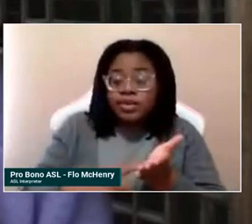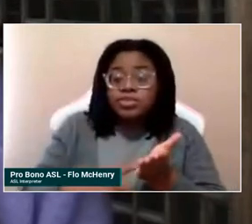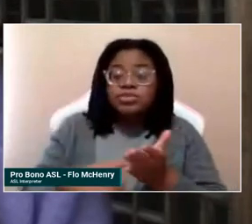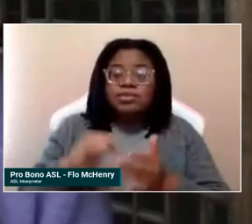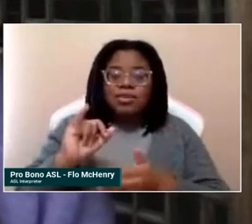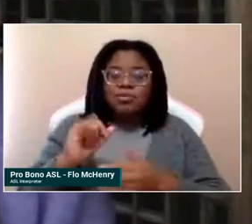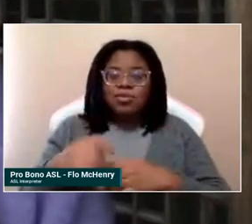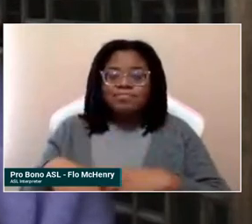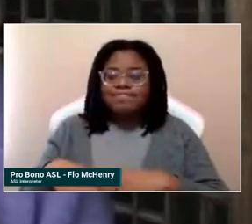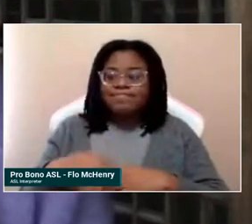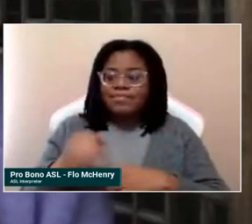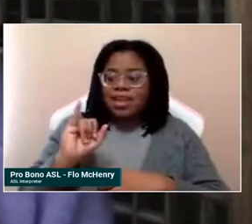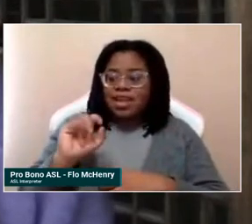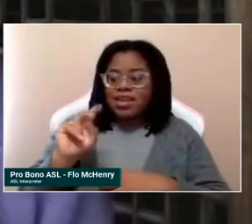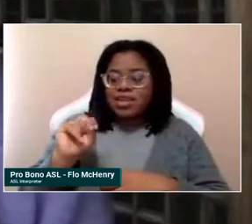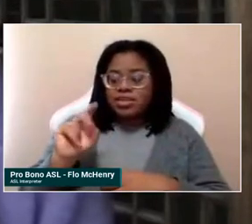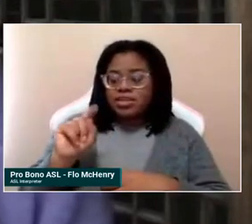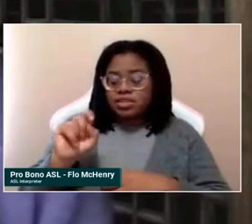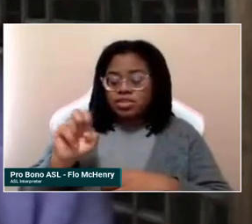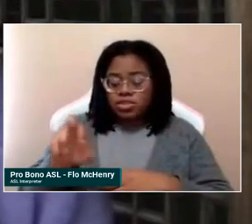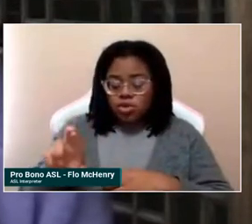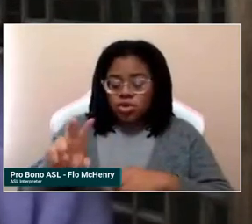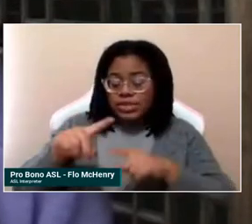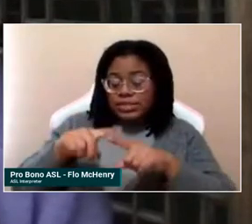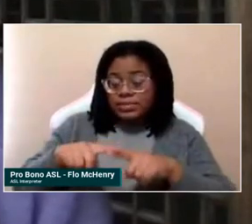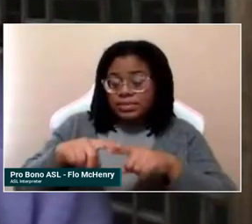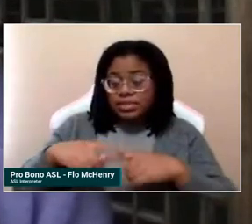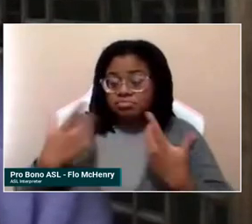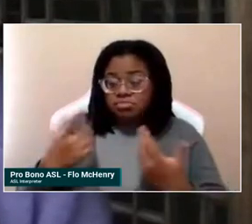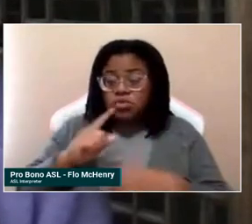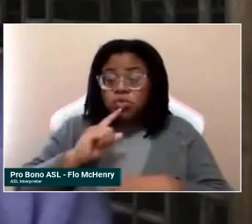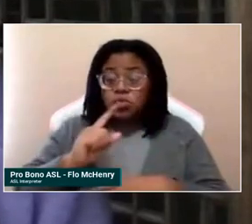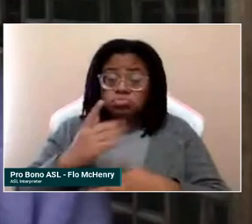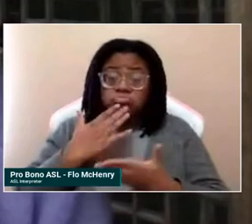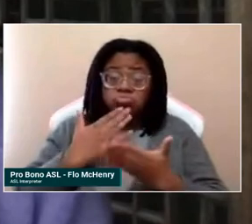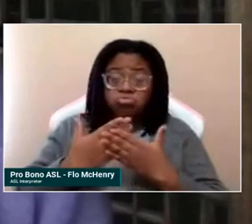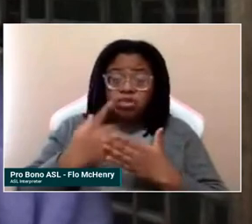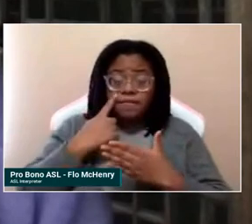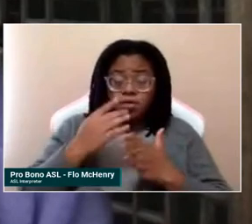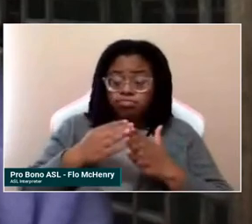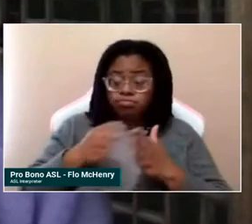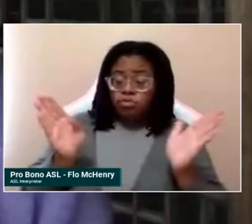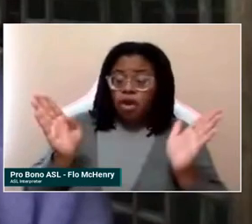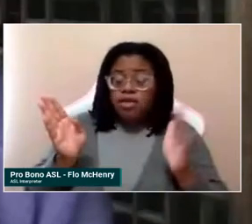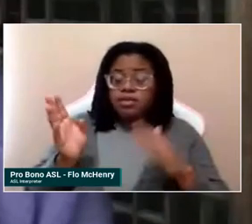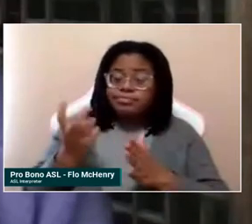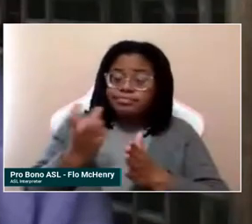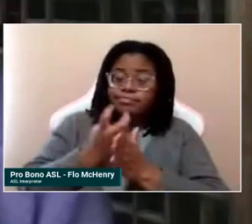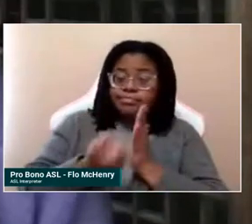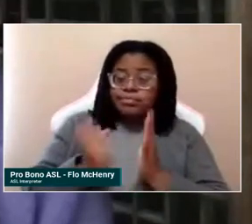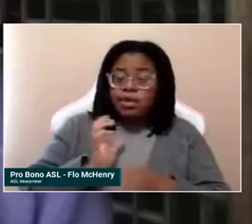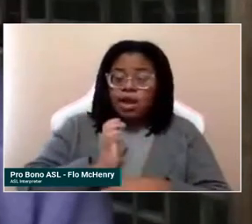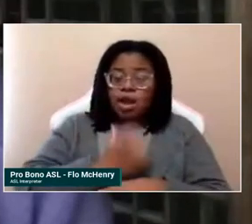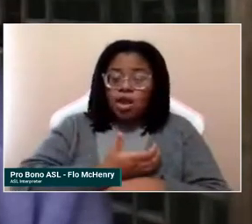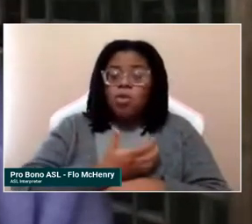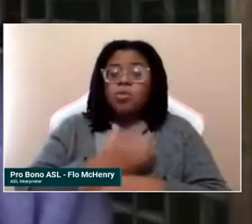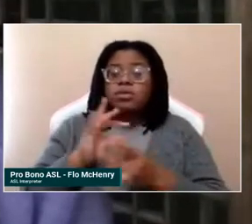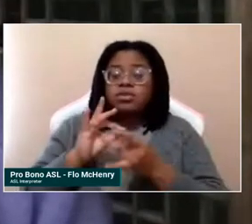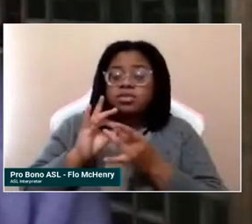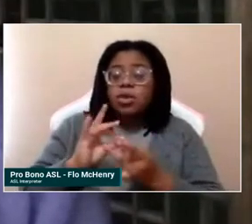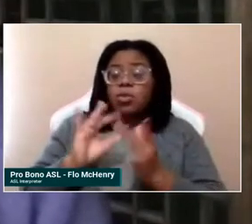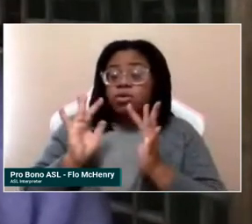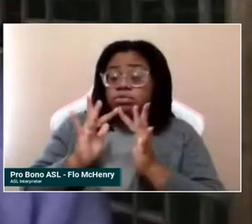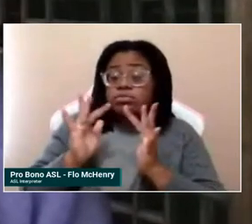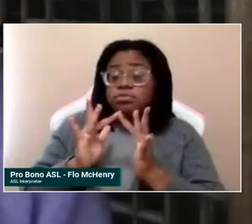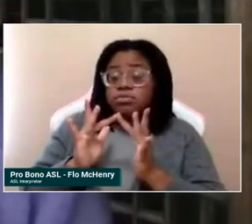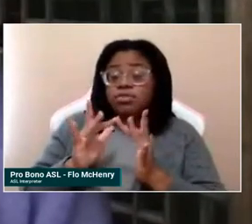interdependent. Events like this are great places to broaden and deepen our network. So look around you for partners that you can work with